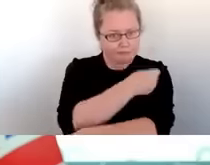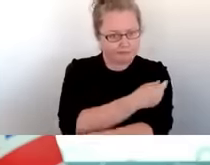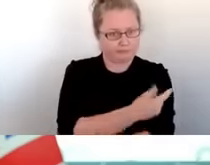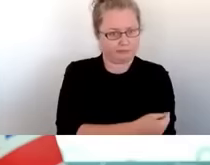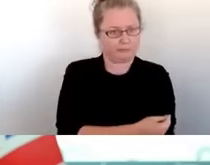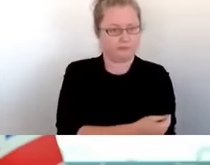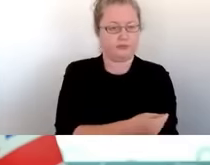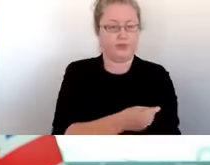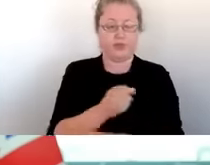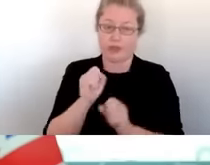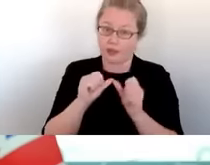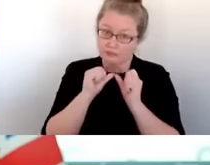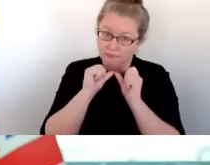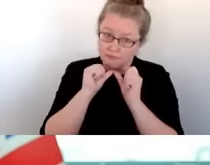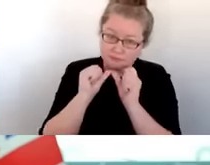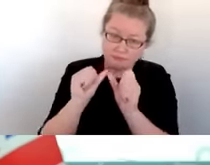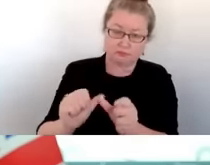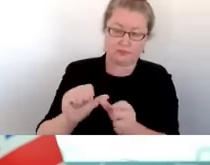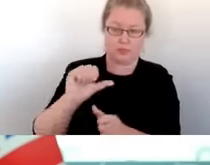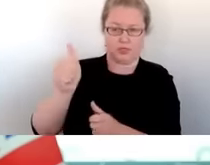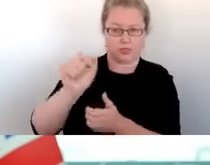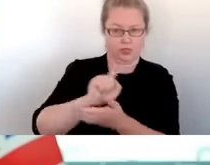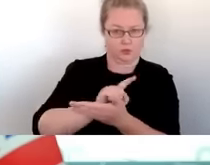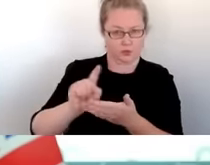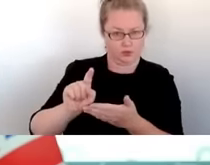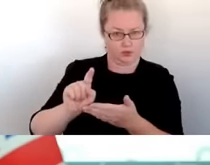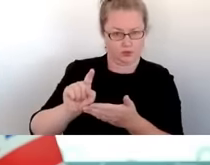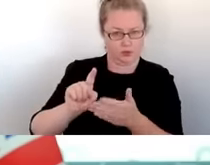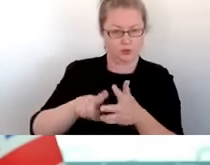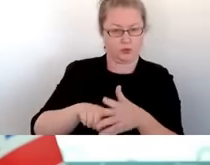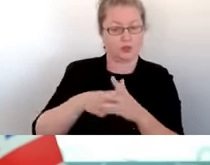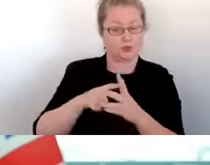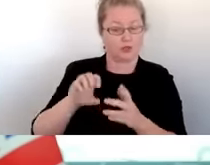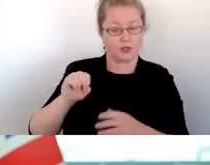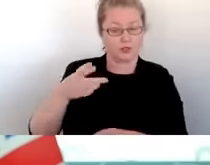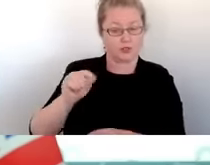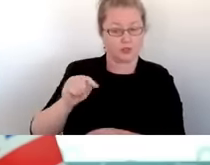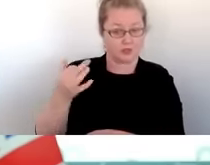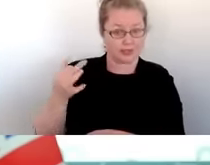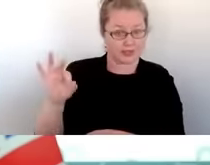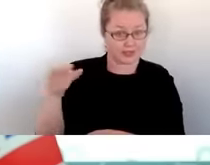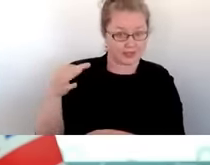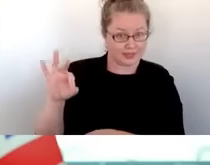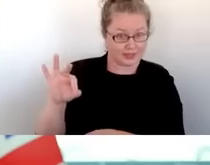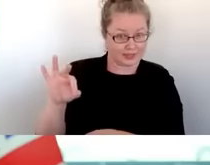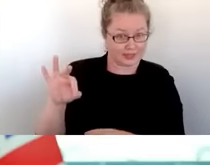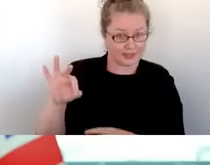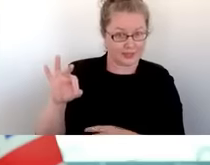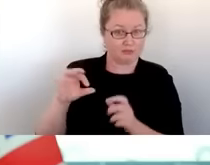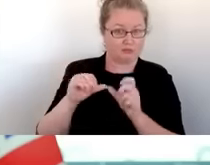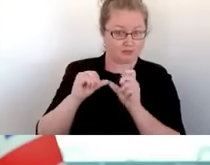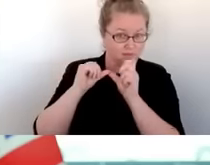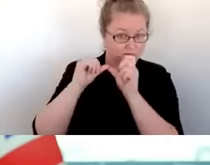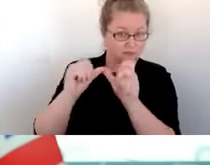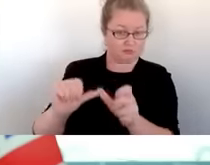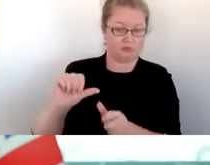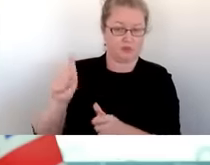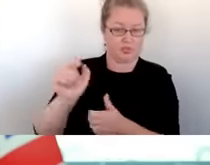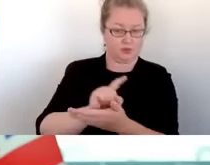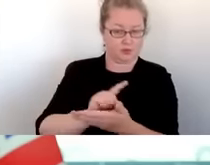that capacity will remain for about 10 weeks. Starting in the middle of September, on September 19th, when the health authorities start up their